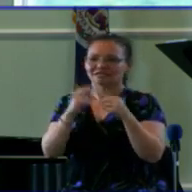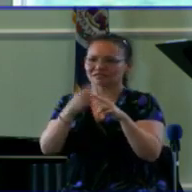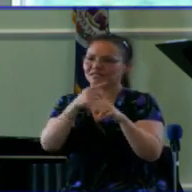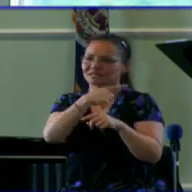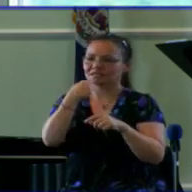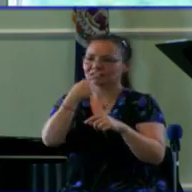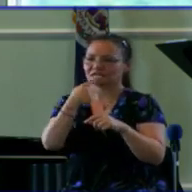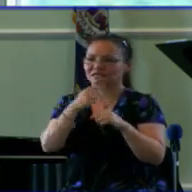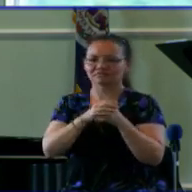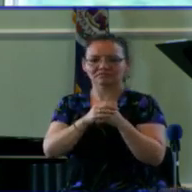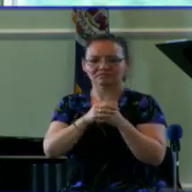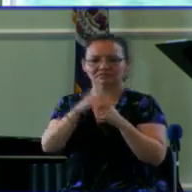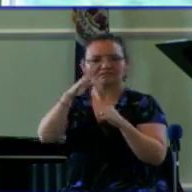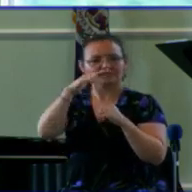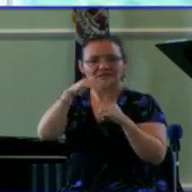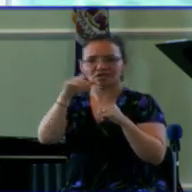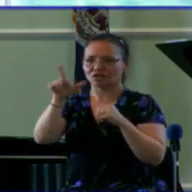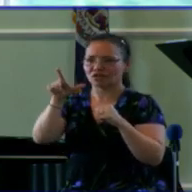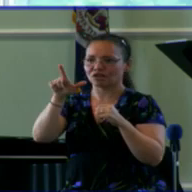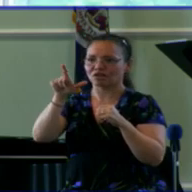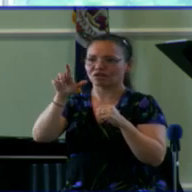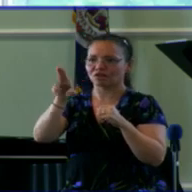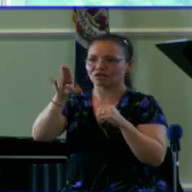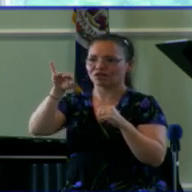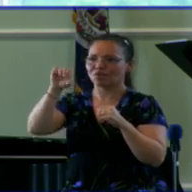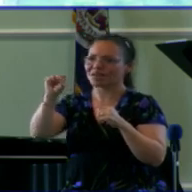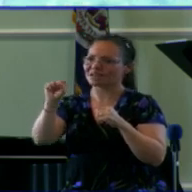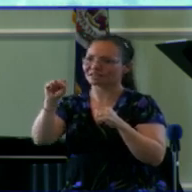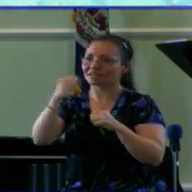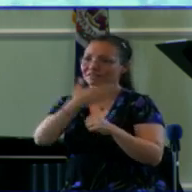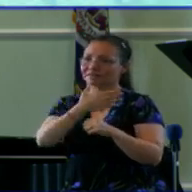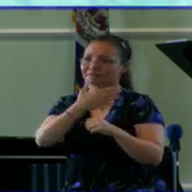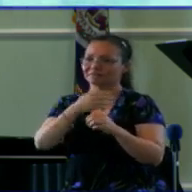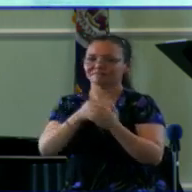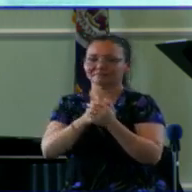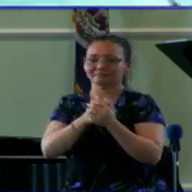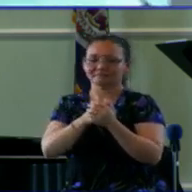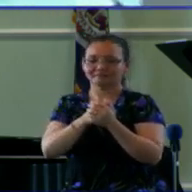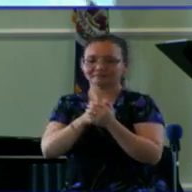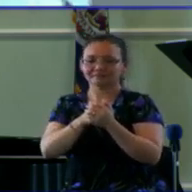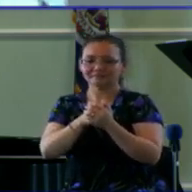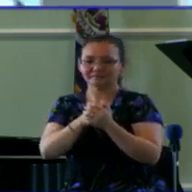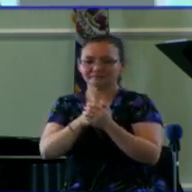Luis. At Oakwood, they call me Louis, okay? "Luis,"